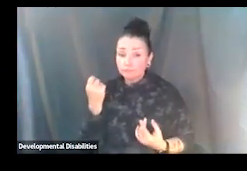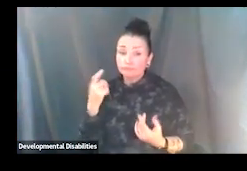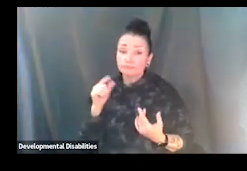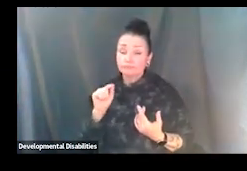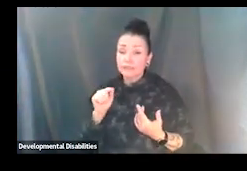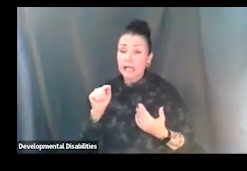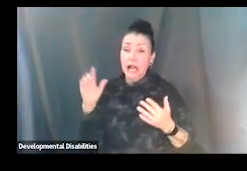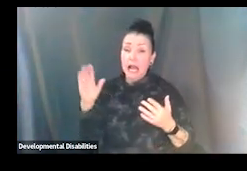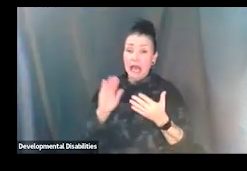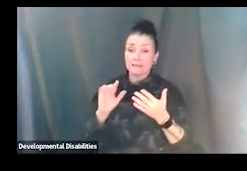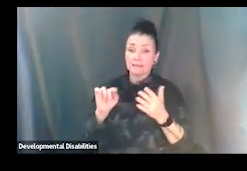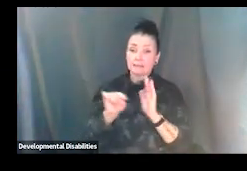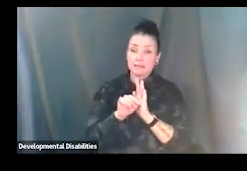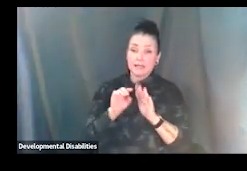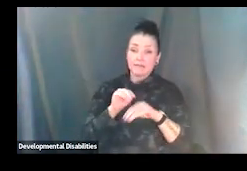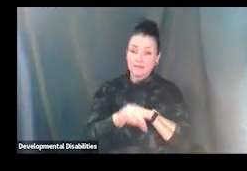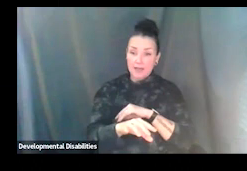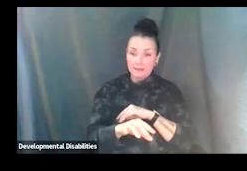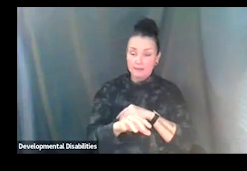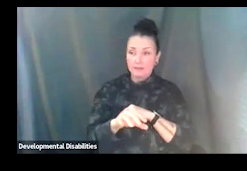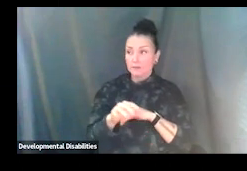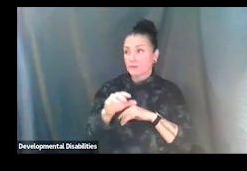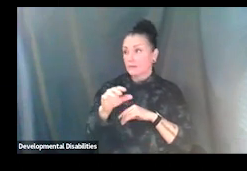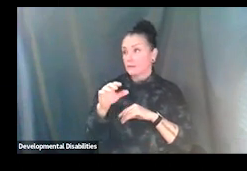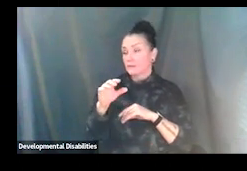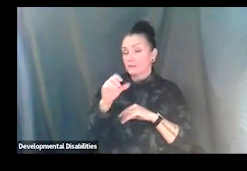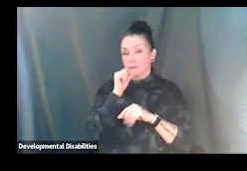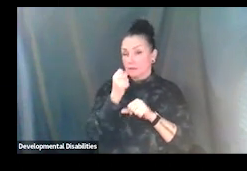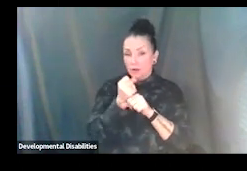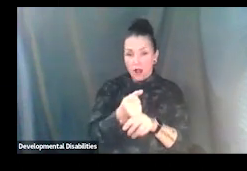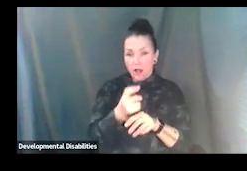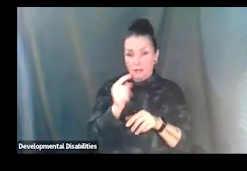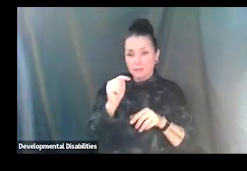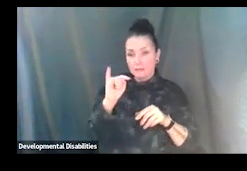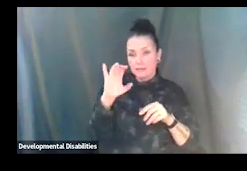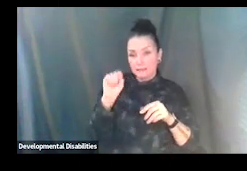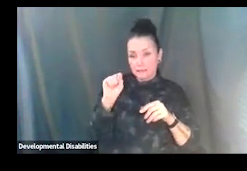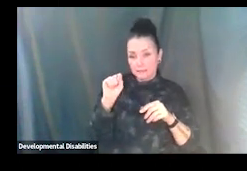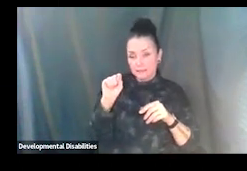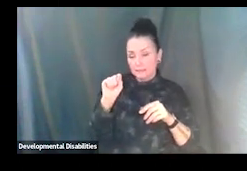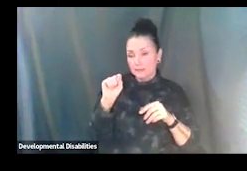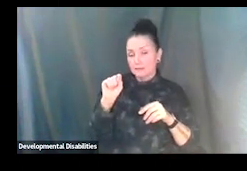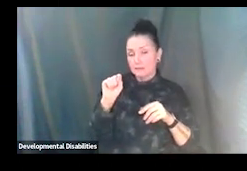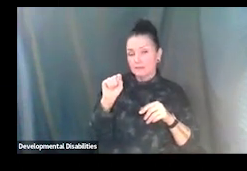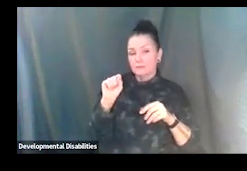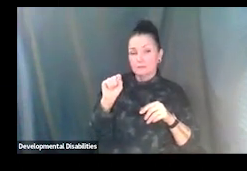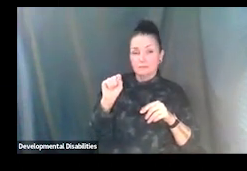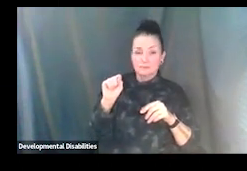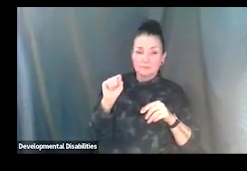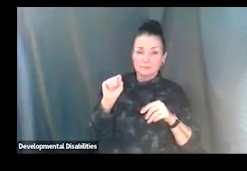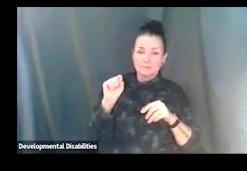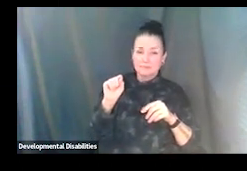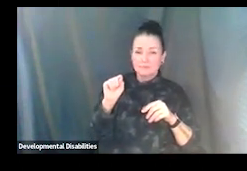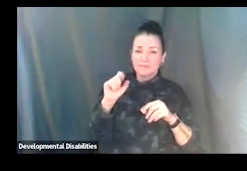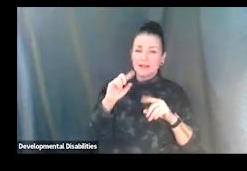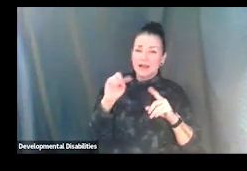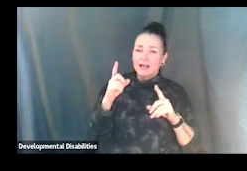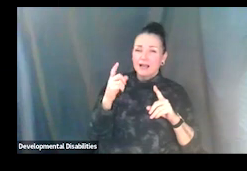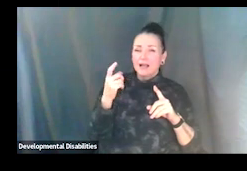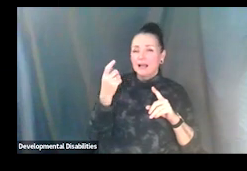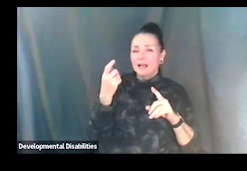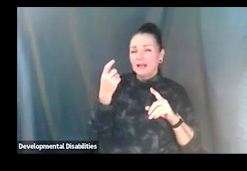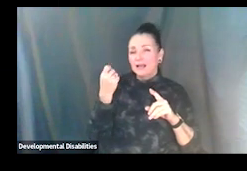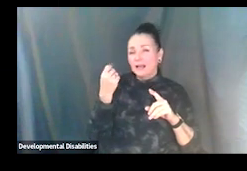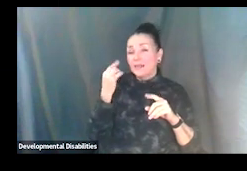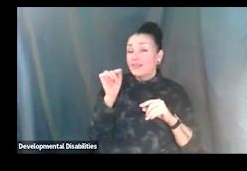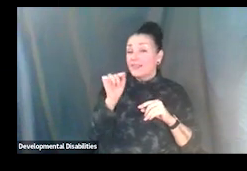once daily. One problem with Strattera, though, is for people who can't swallow capsules, it's in a capsule. You can open it and put the medicine on something,